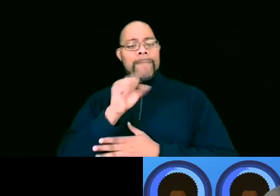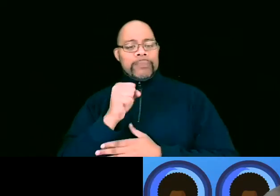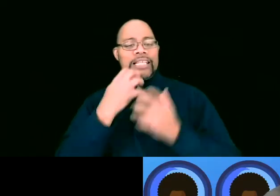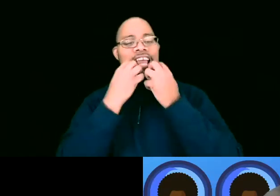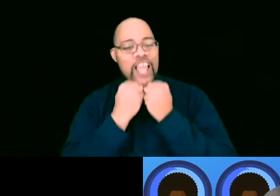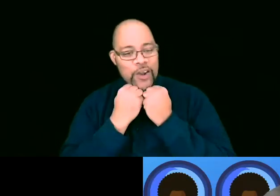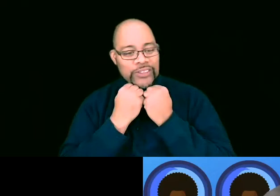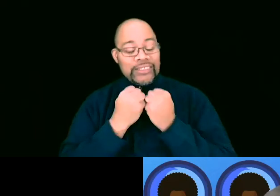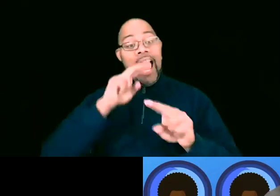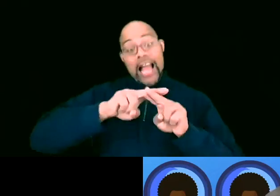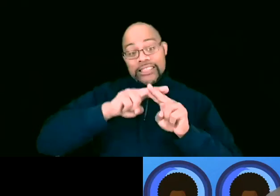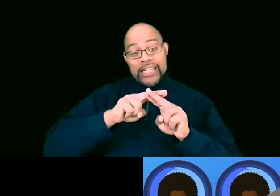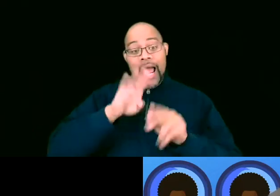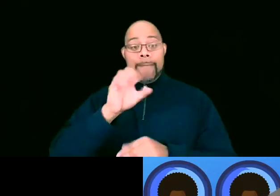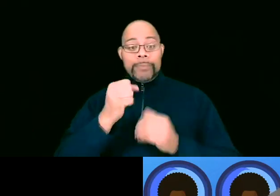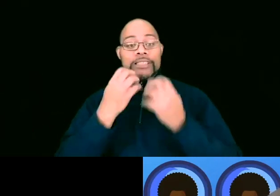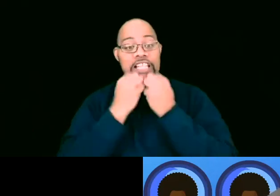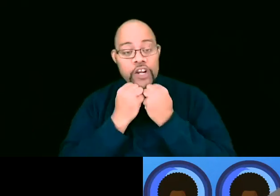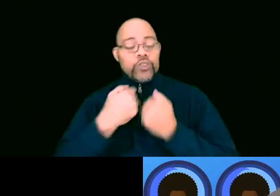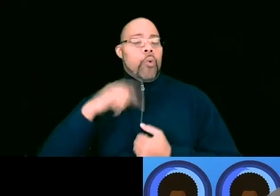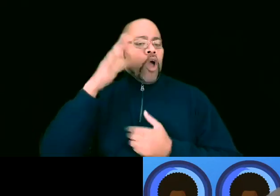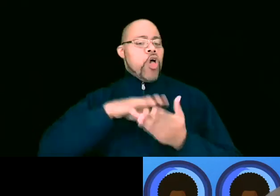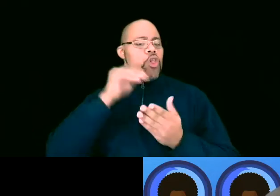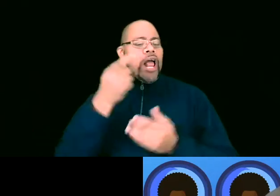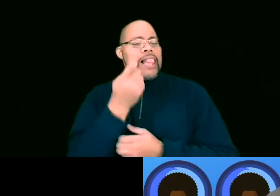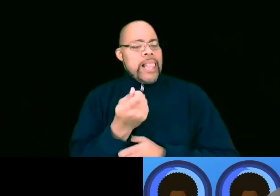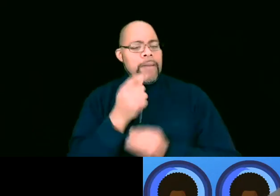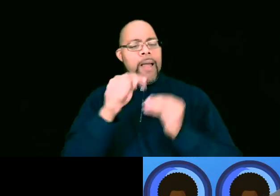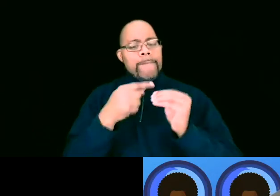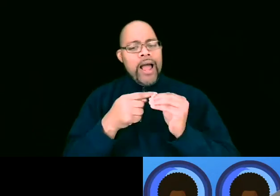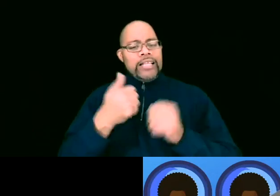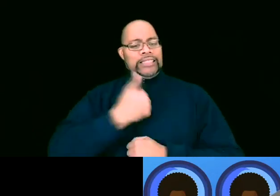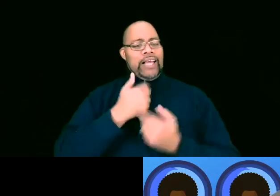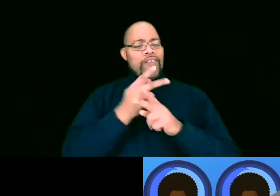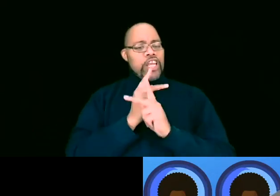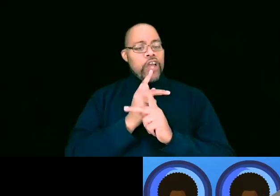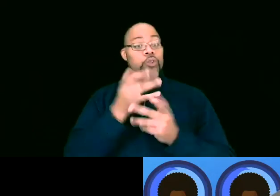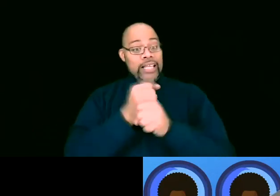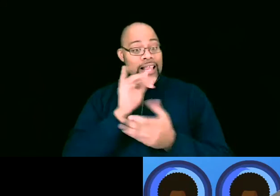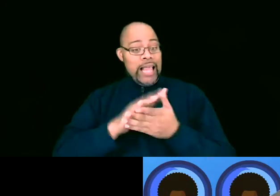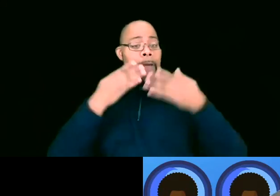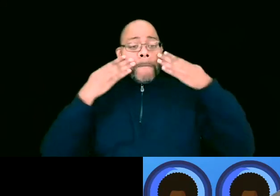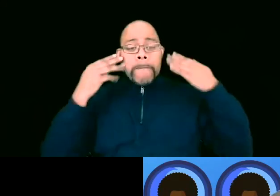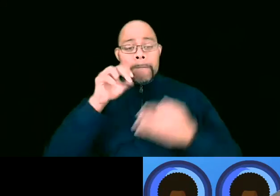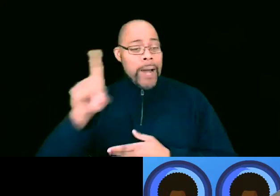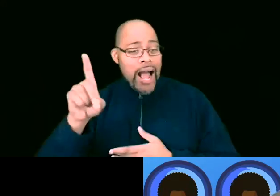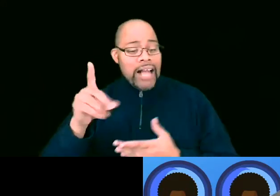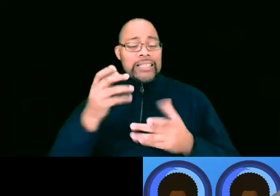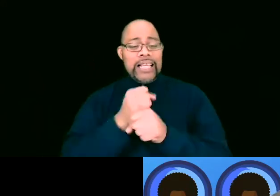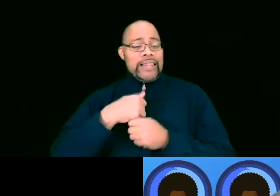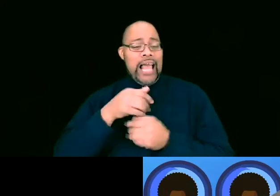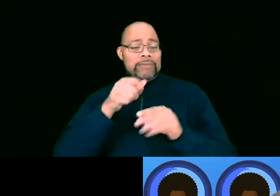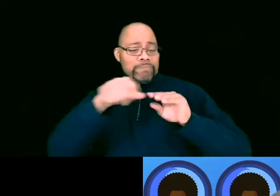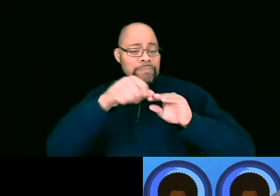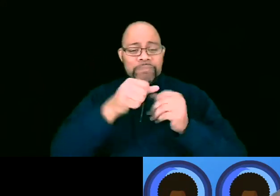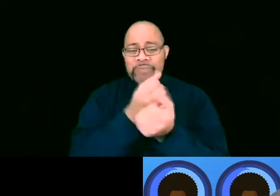Cares, hashtag BIMS Cares. And we're going to be learning a little bit about self-care today. So get those mud masks ready and get those mani-pedis